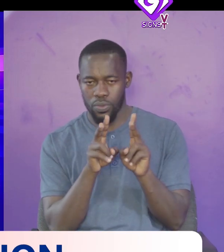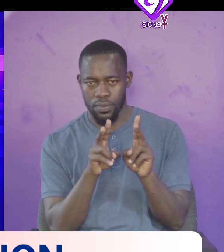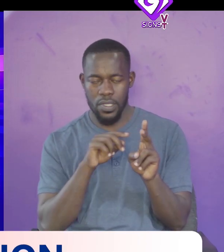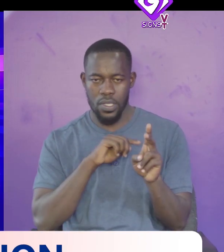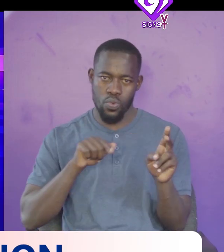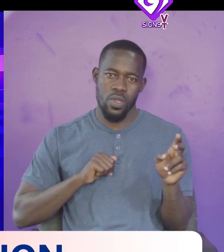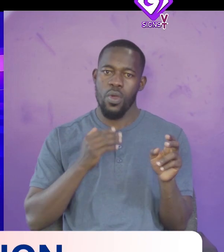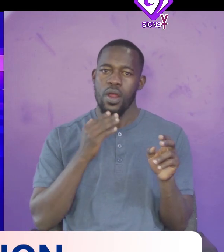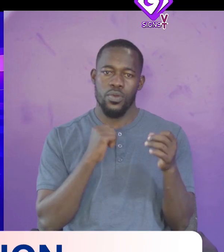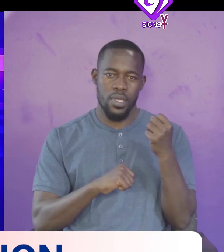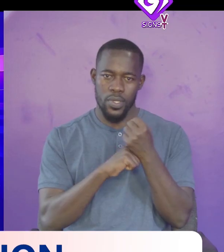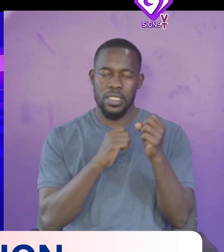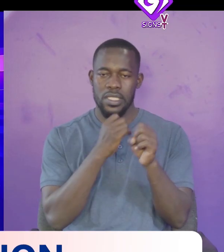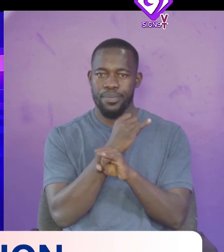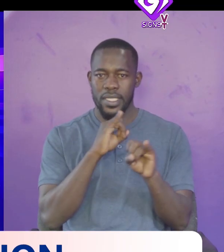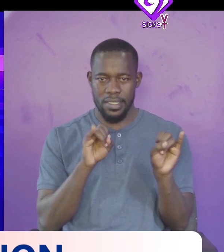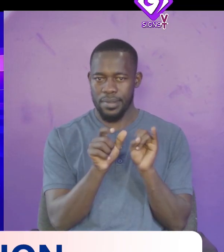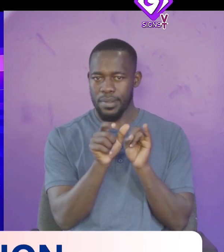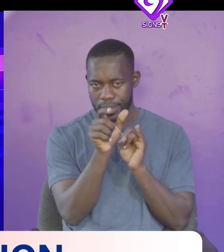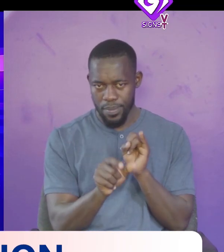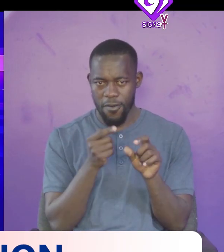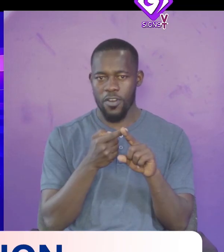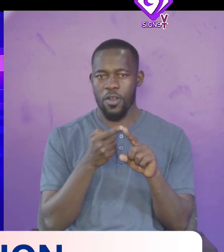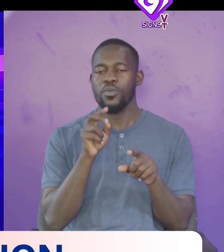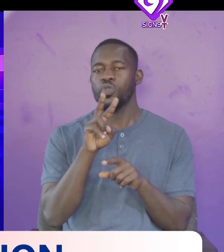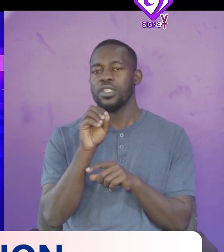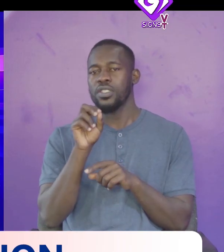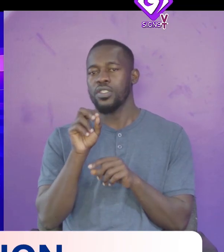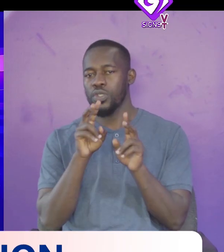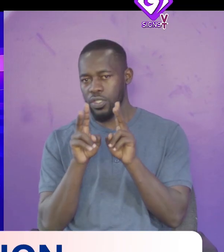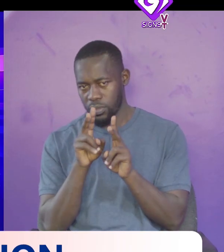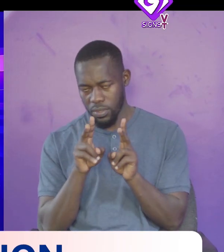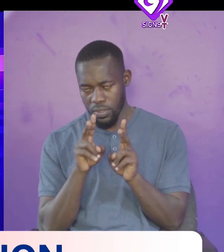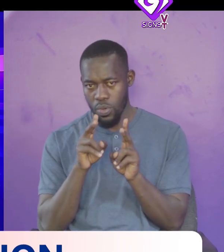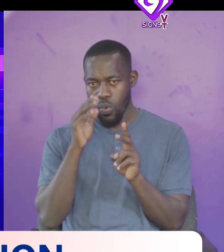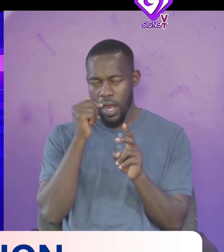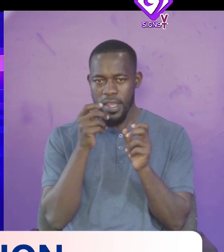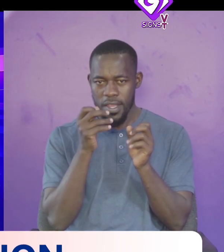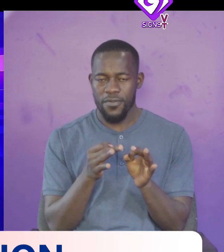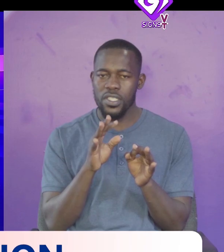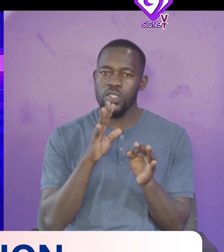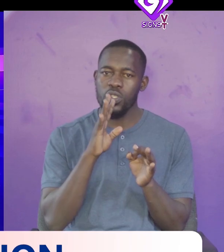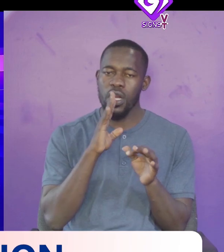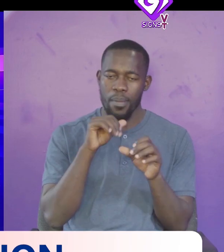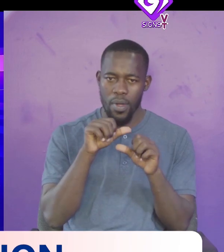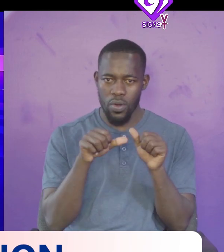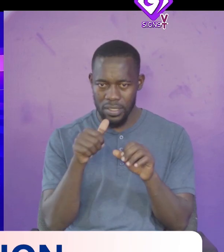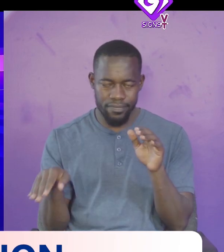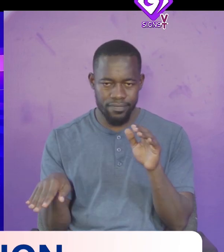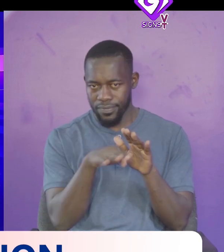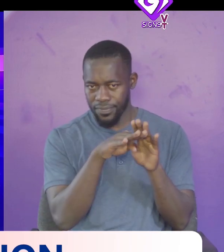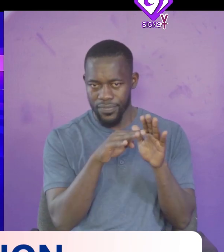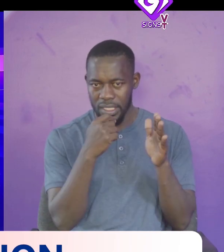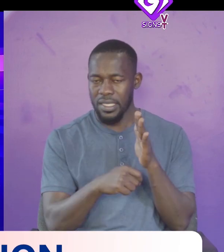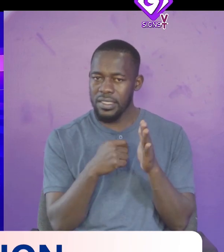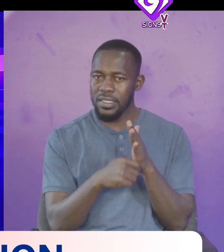support independent candidates right from 2022 because the issues we are raising here, when we talk of abolishing taxation on basic and essential commodities,